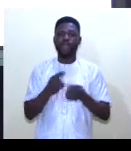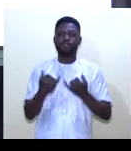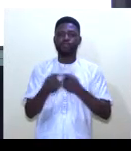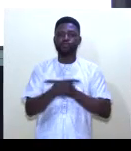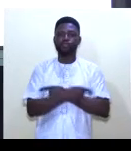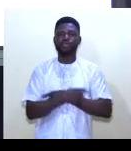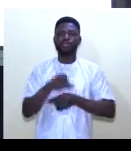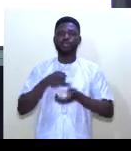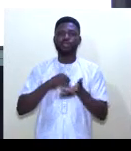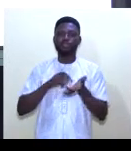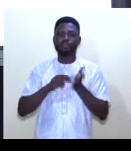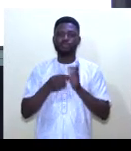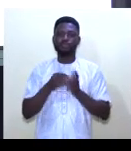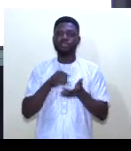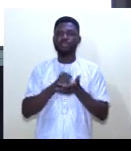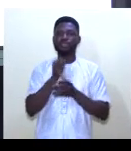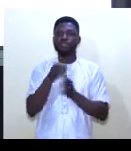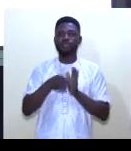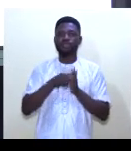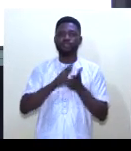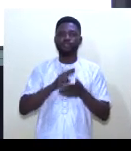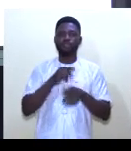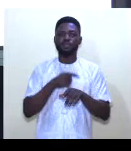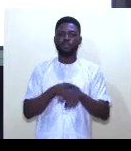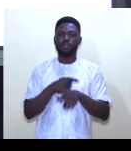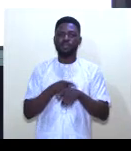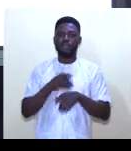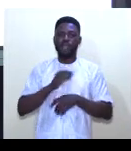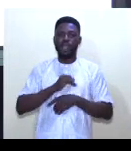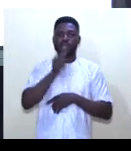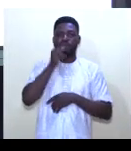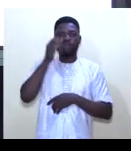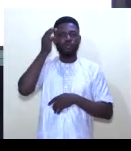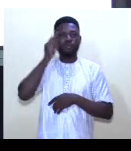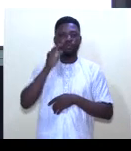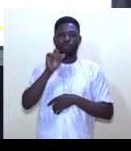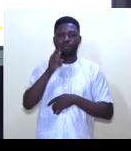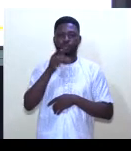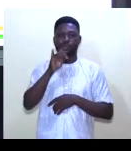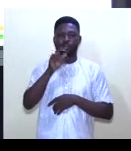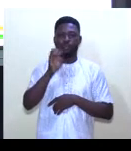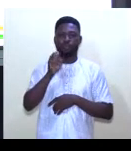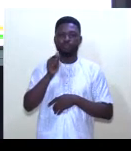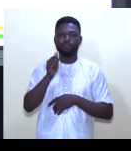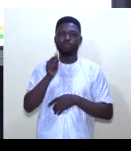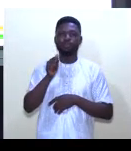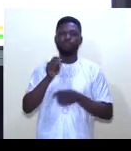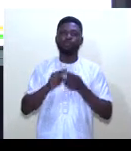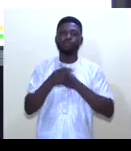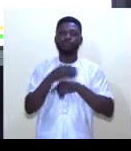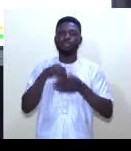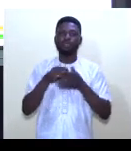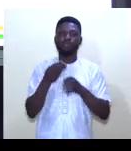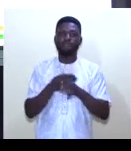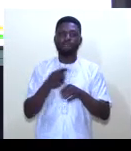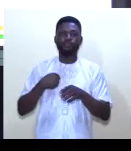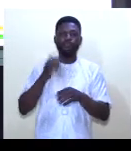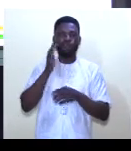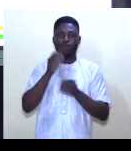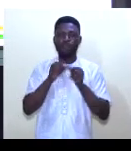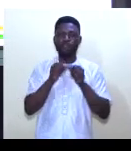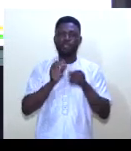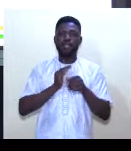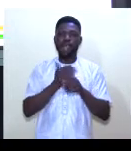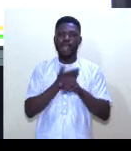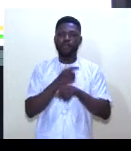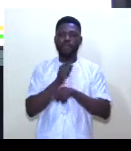time, and today it means it is revision time. Hi, I'm Uncle Agbaje. Today in mathematics we will continue